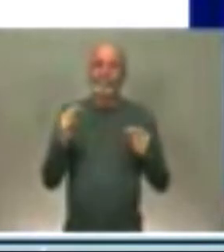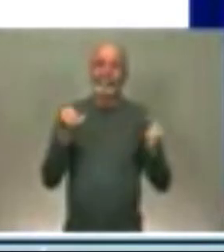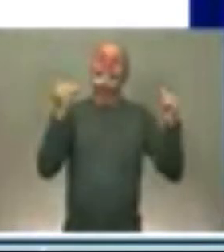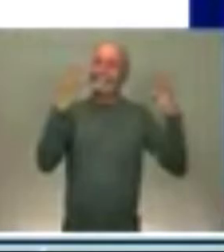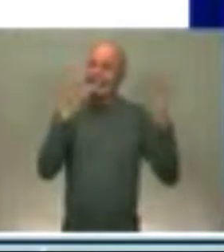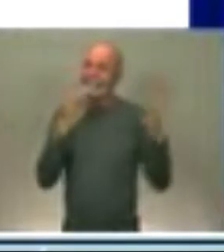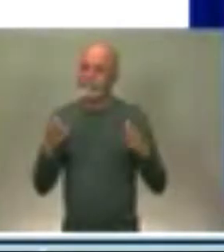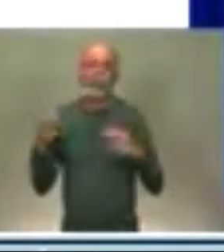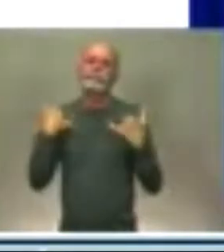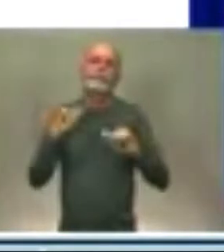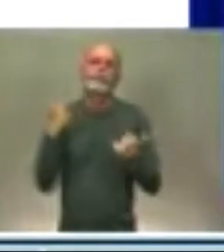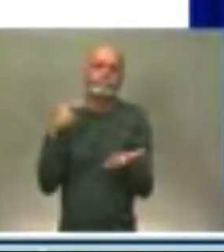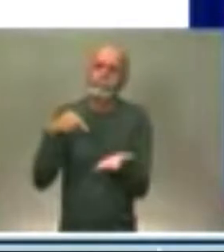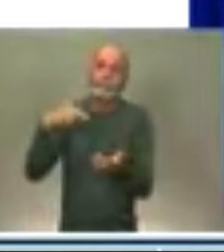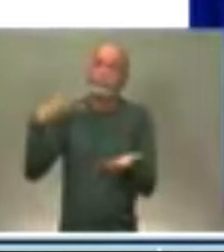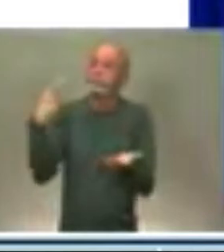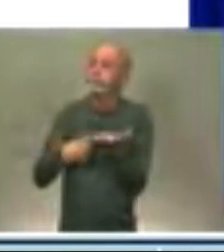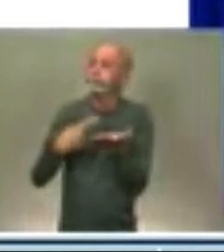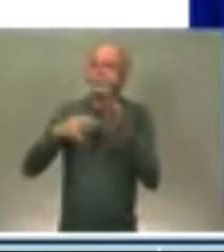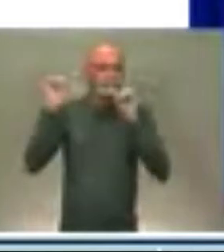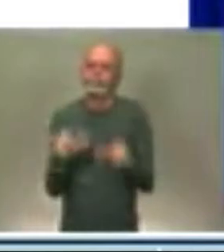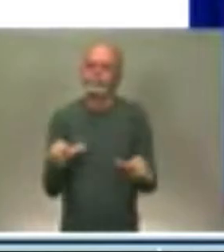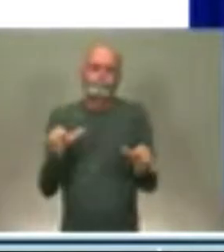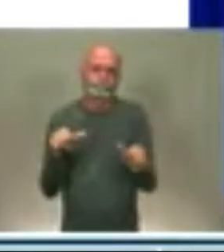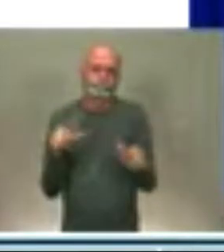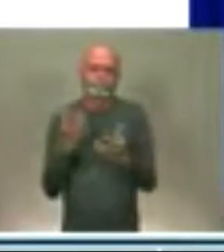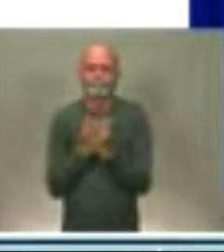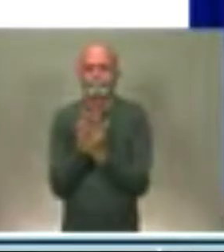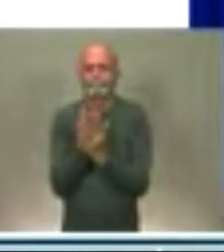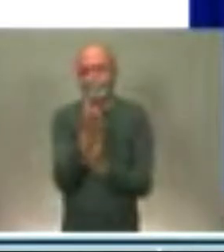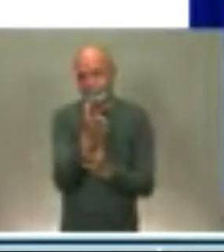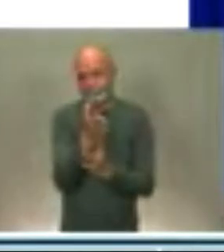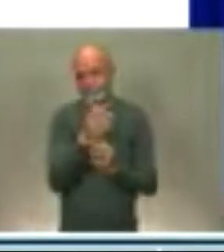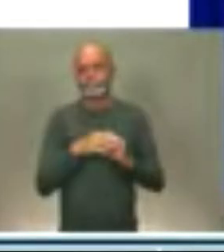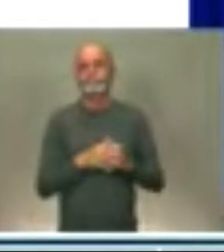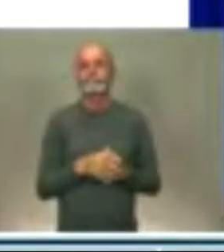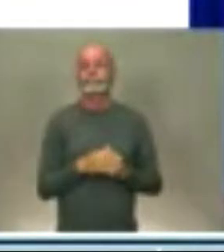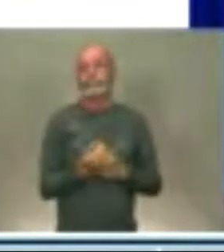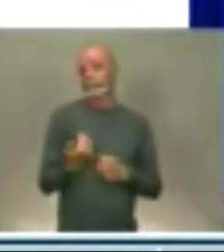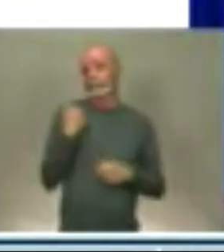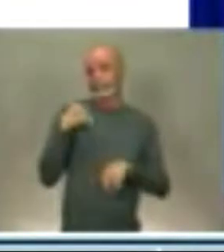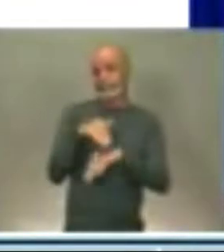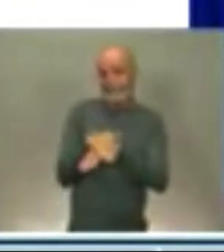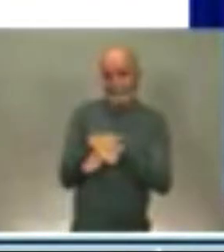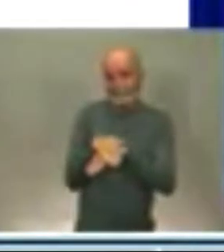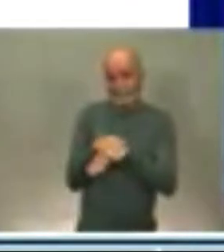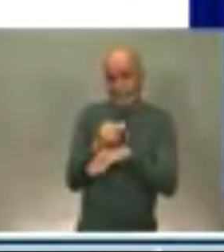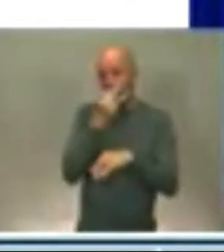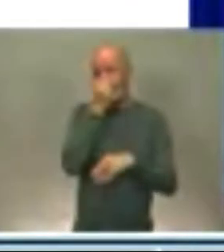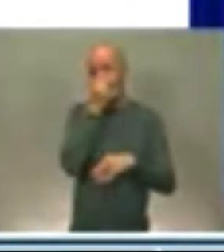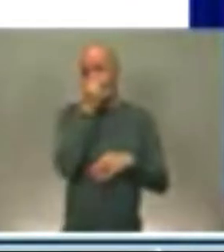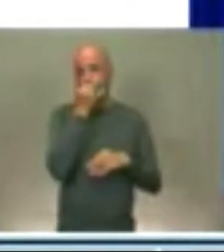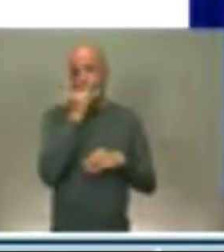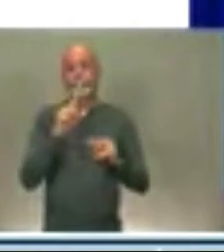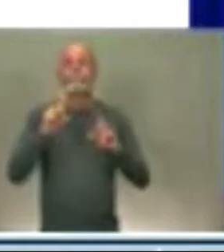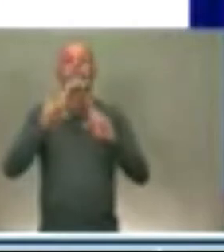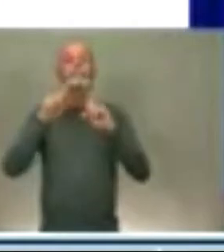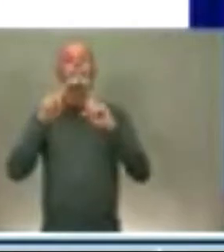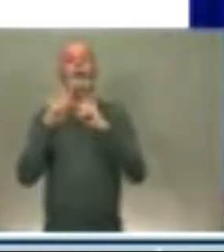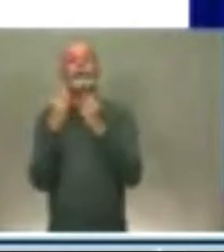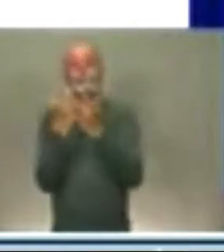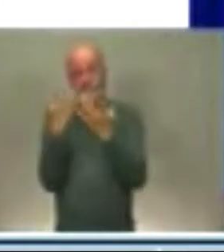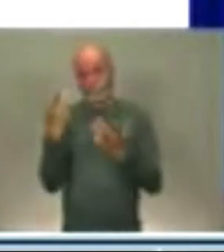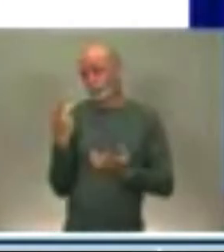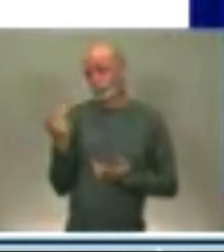So and then last evening, the department, Dr. Strang,